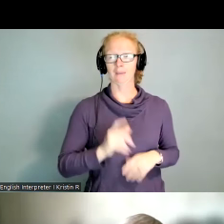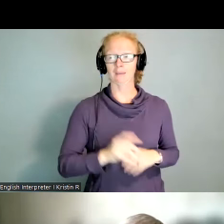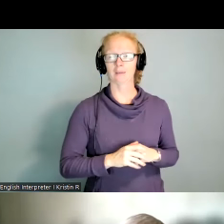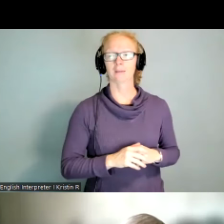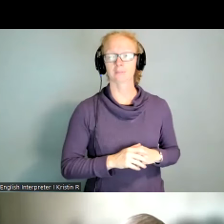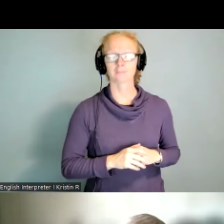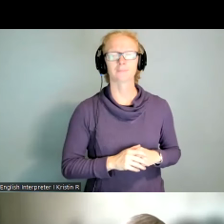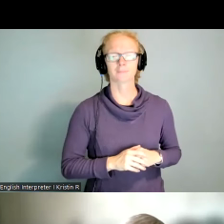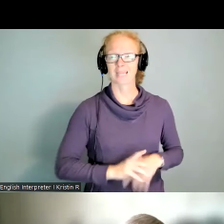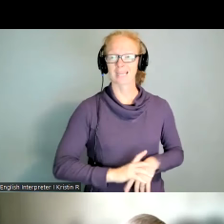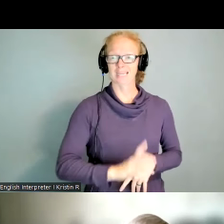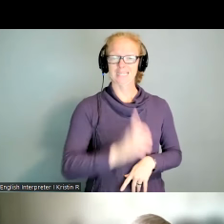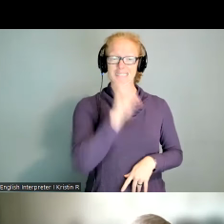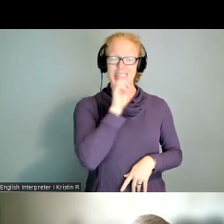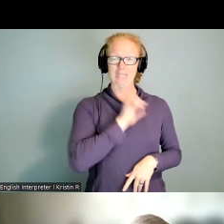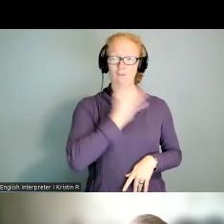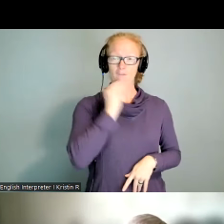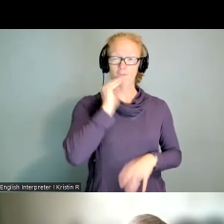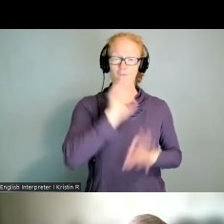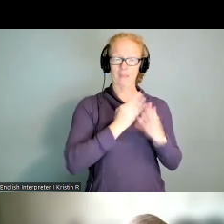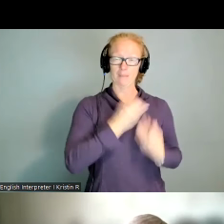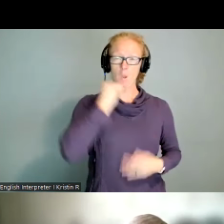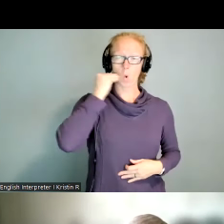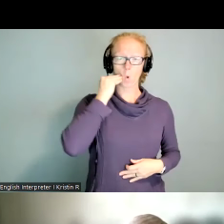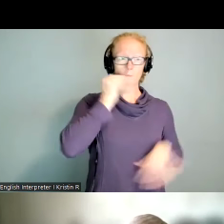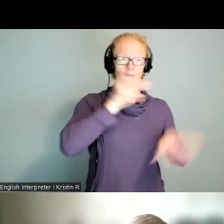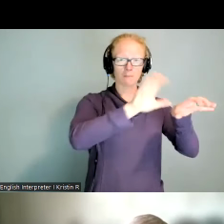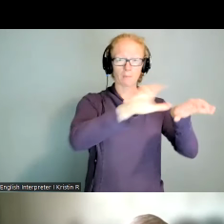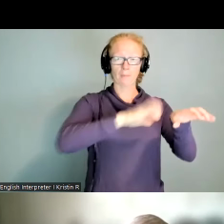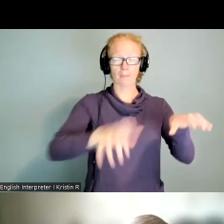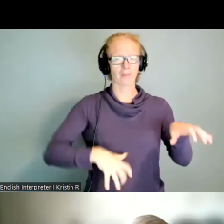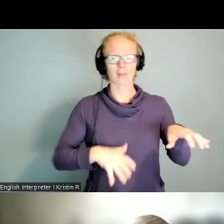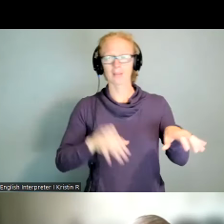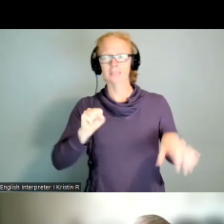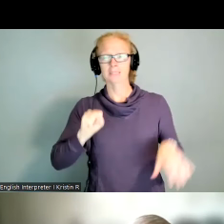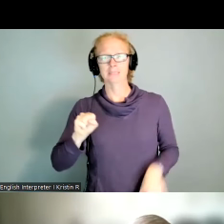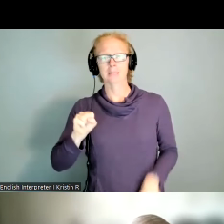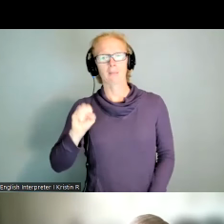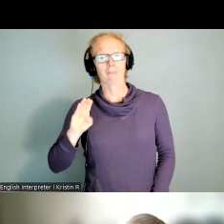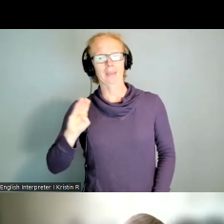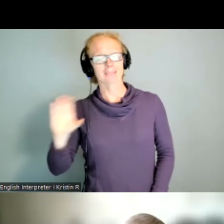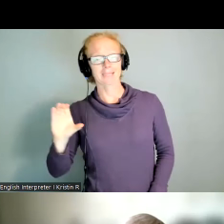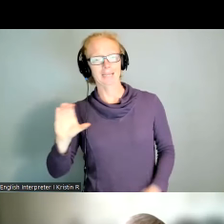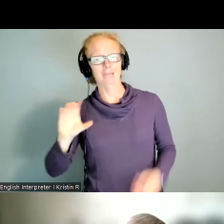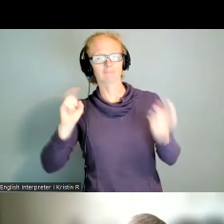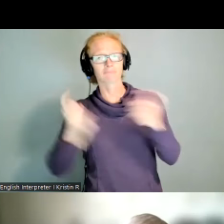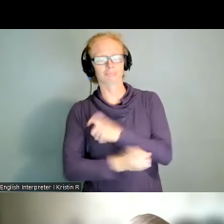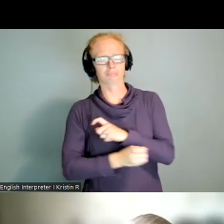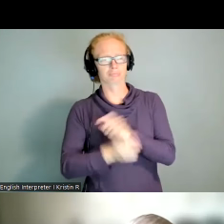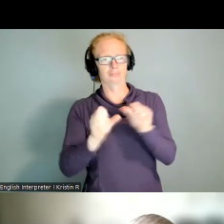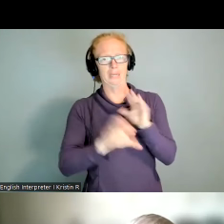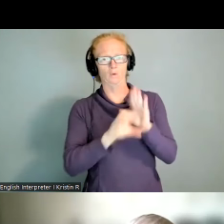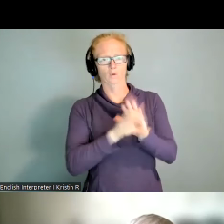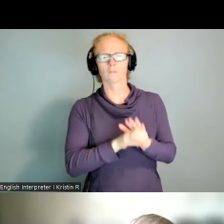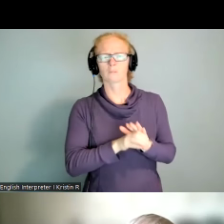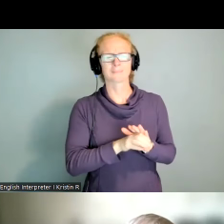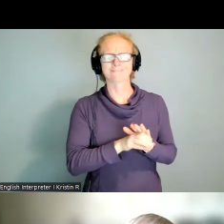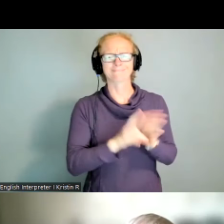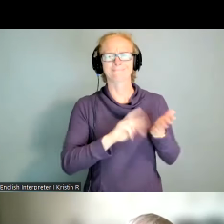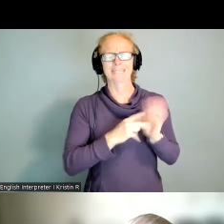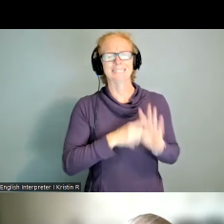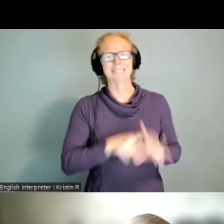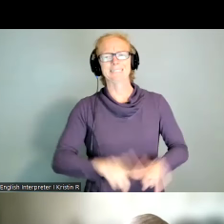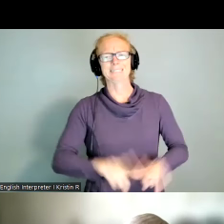is going to seriously change the character of the South Bay. So we're obviously looking for some alternatives. And